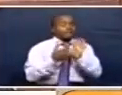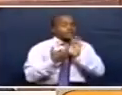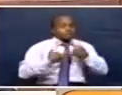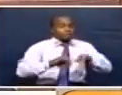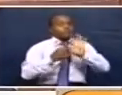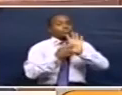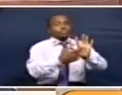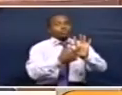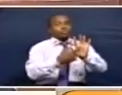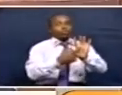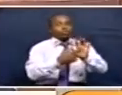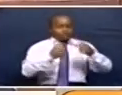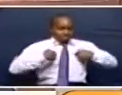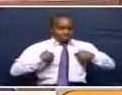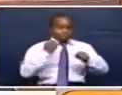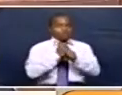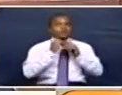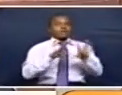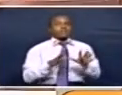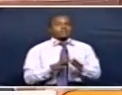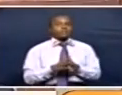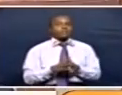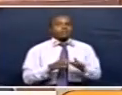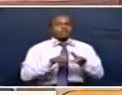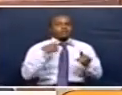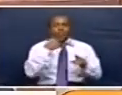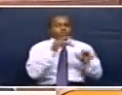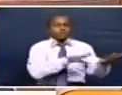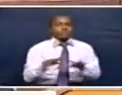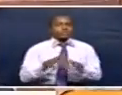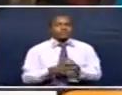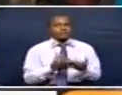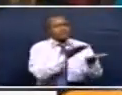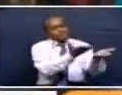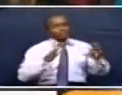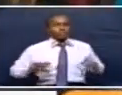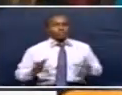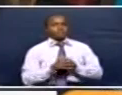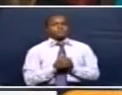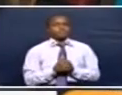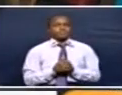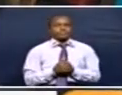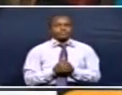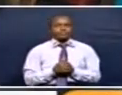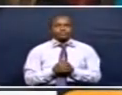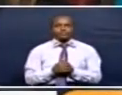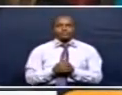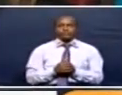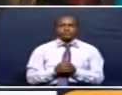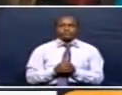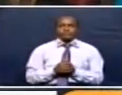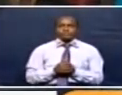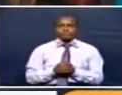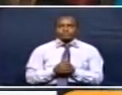done nothing. That's what they've been trying to do. But who suffers? The people. It's the people who suffer. People. Yeah. Albert,